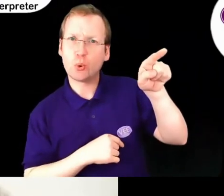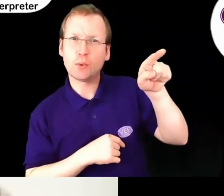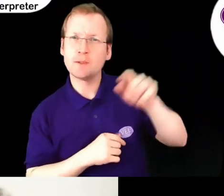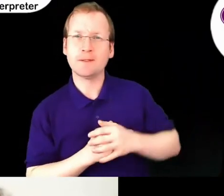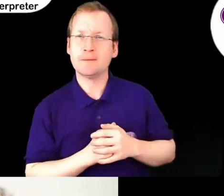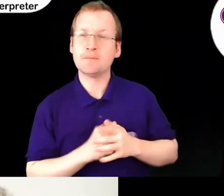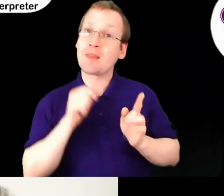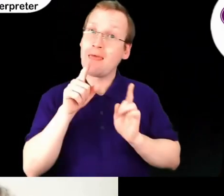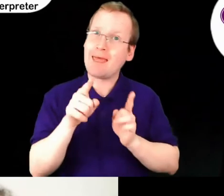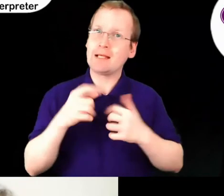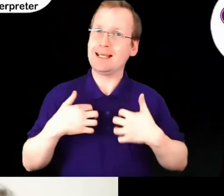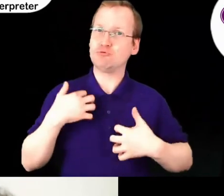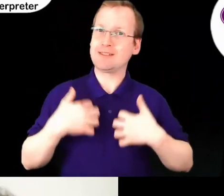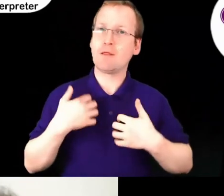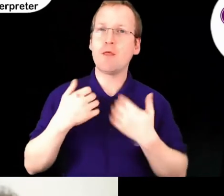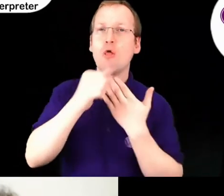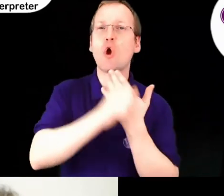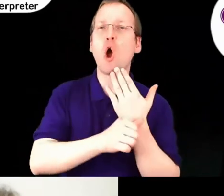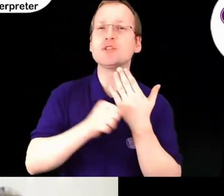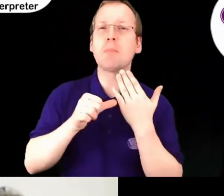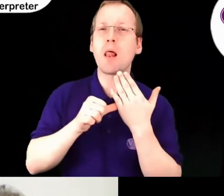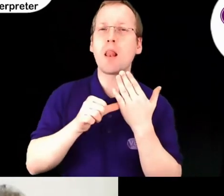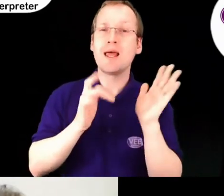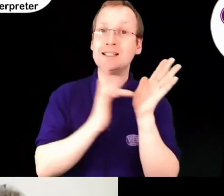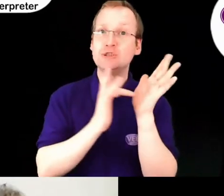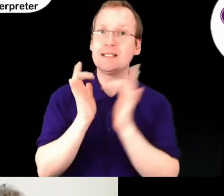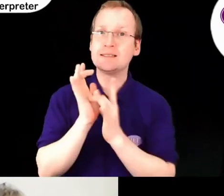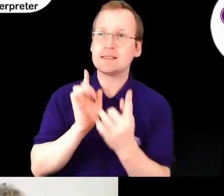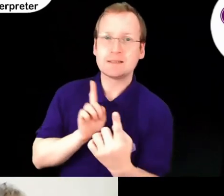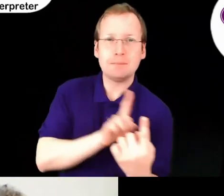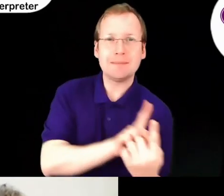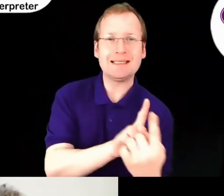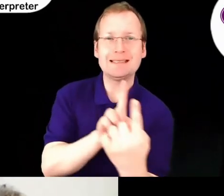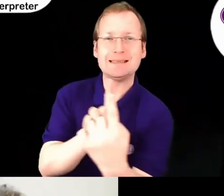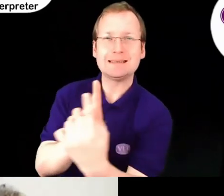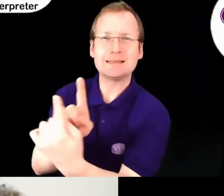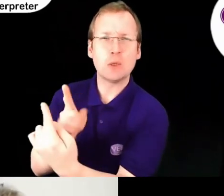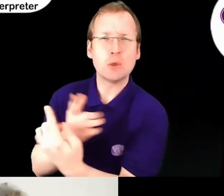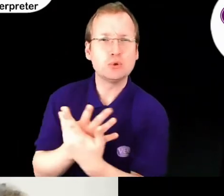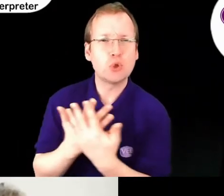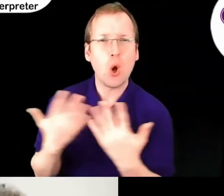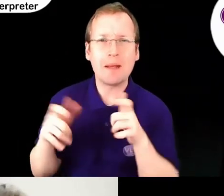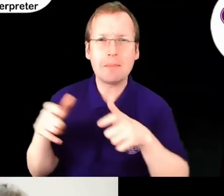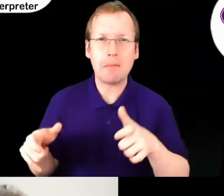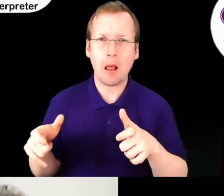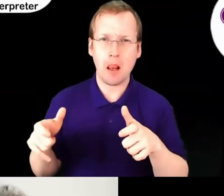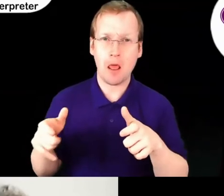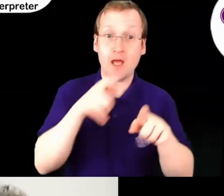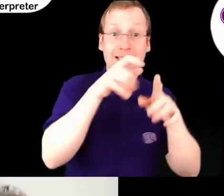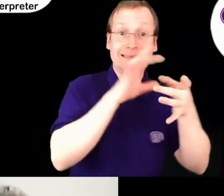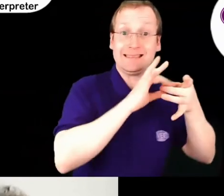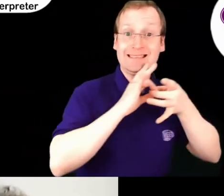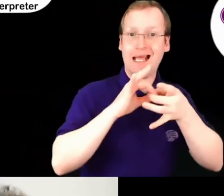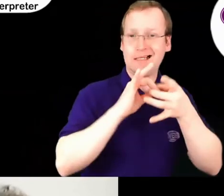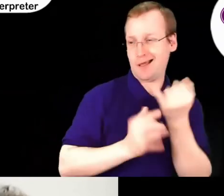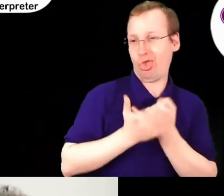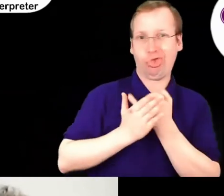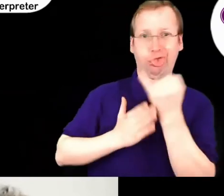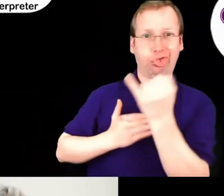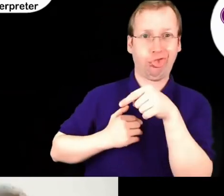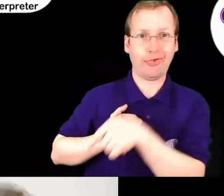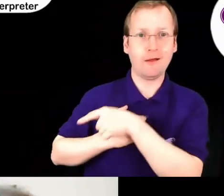interesting that in the Gospels, Jesus meets so many people who are despised by society,